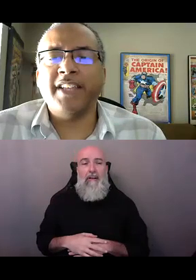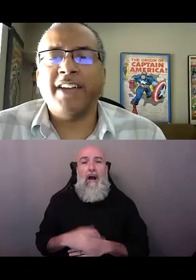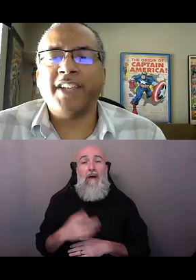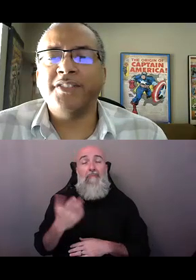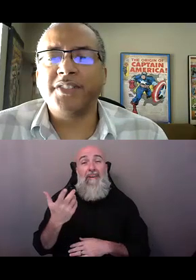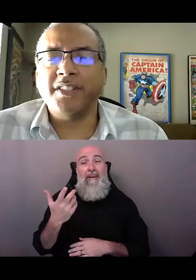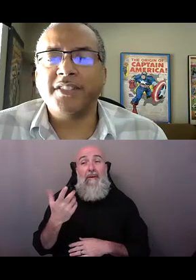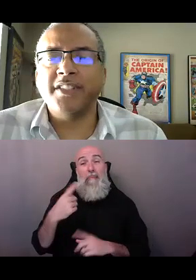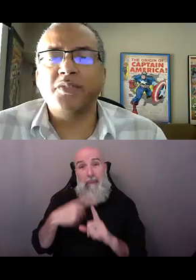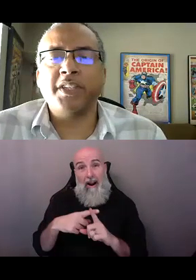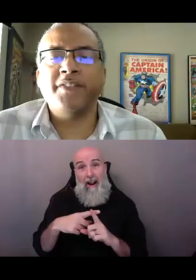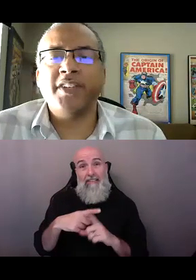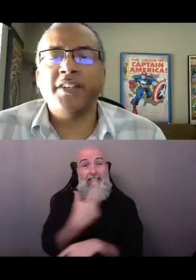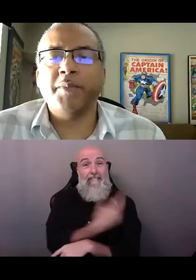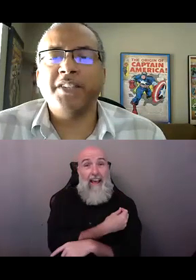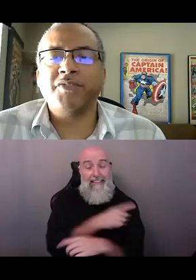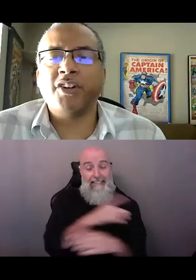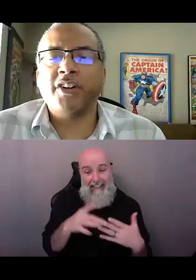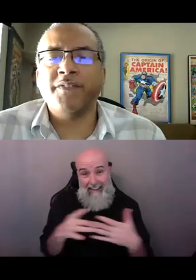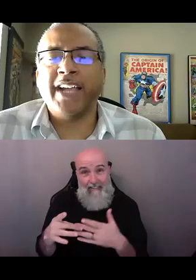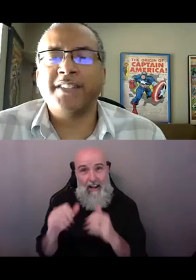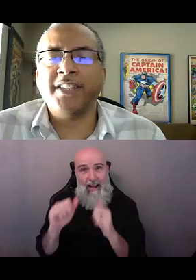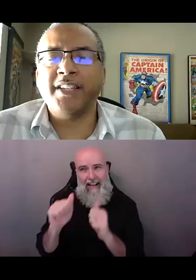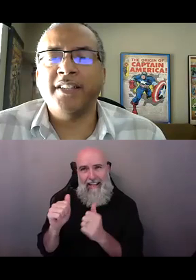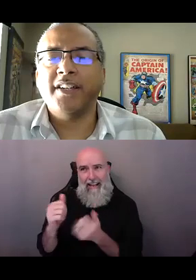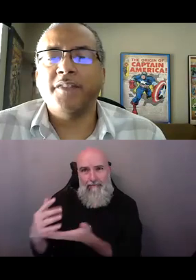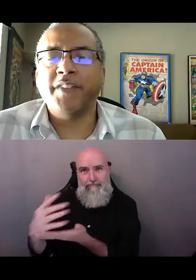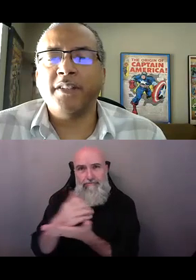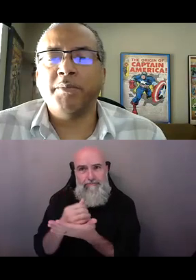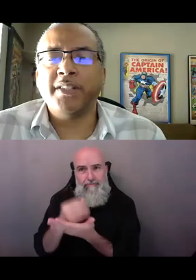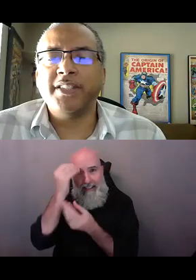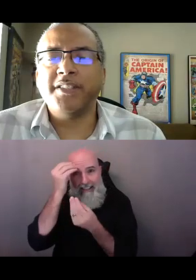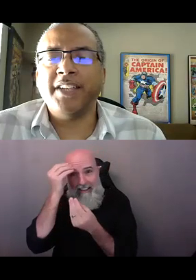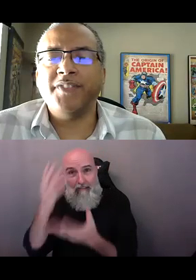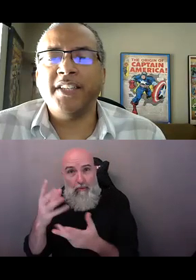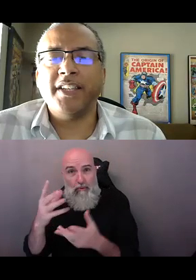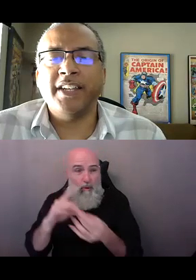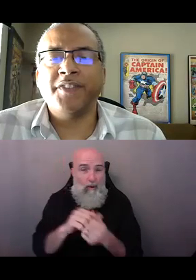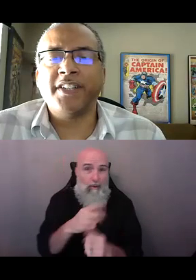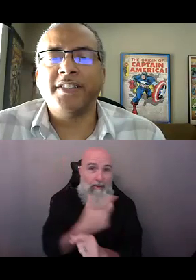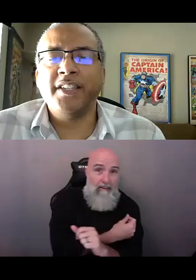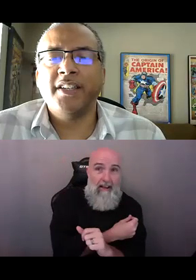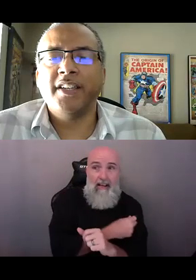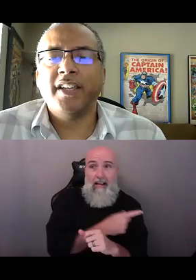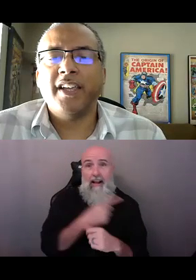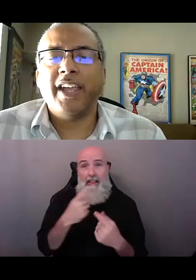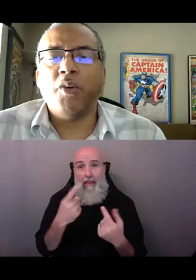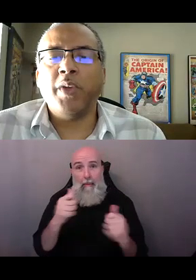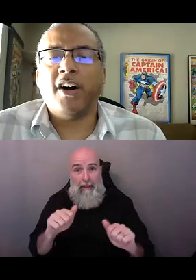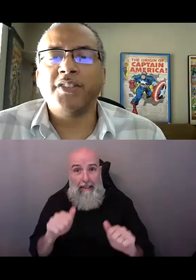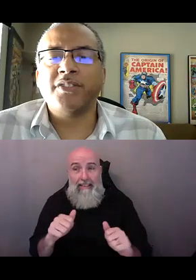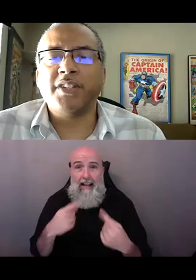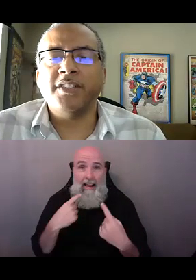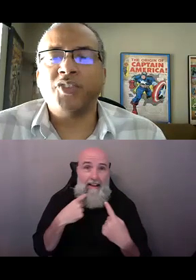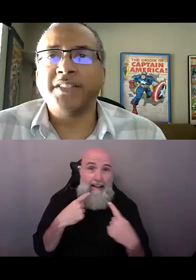vaccine navigators can assist with giving information regarding vaccine availability, safety, and efficacy. And